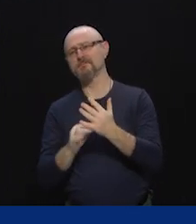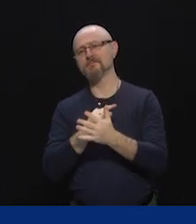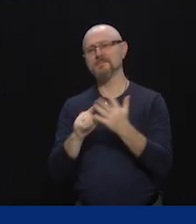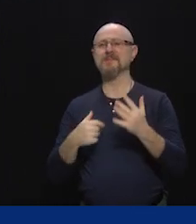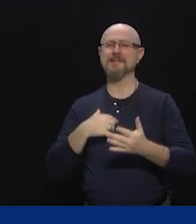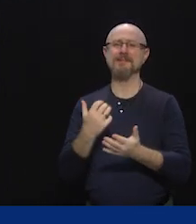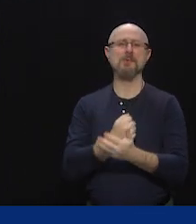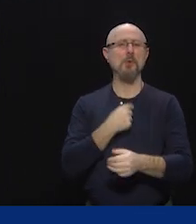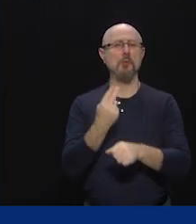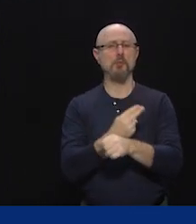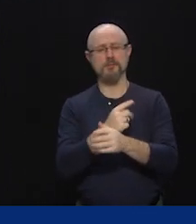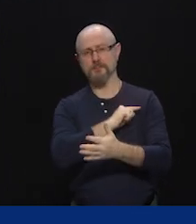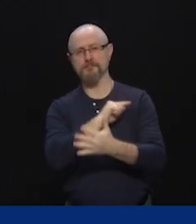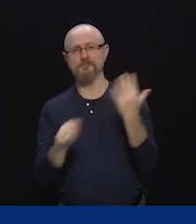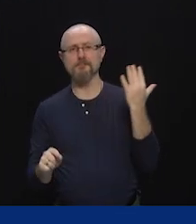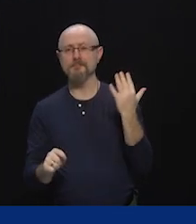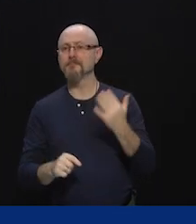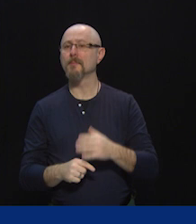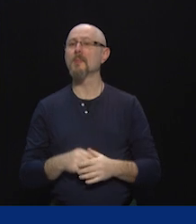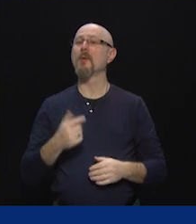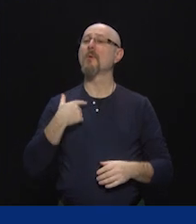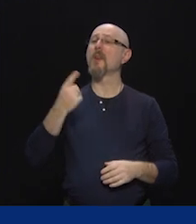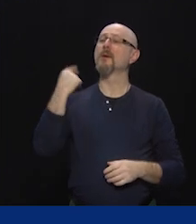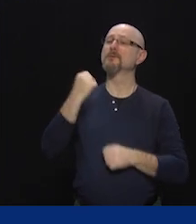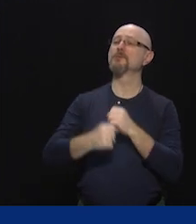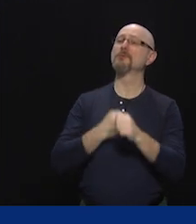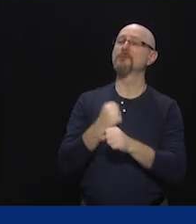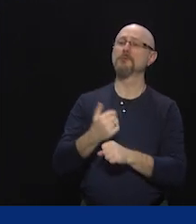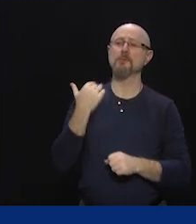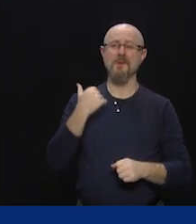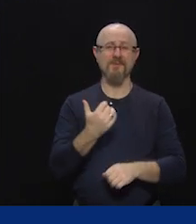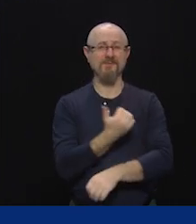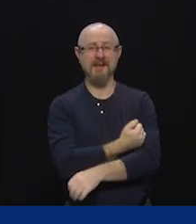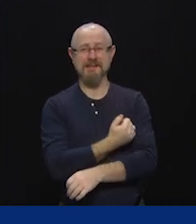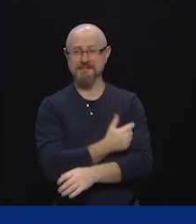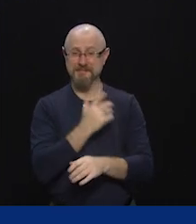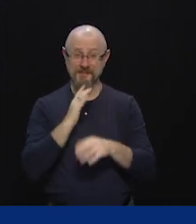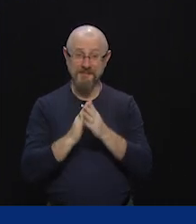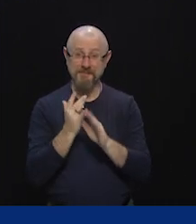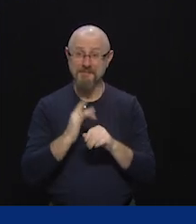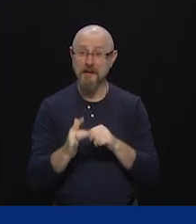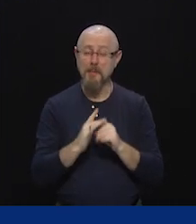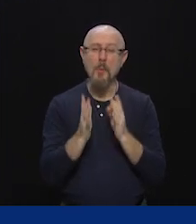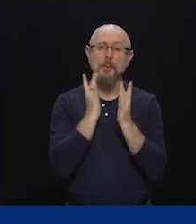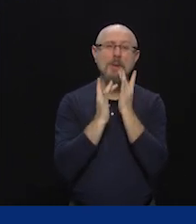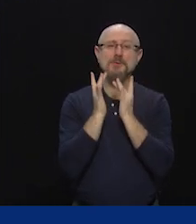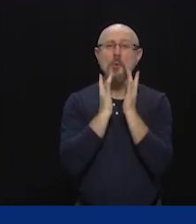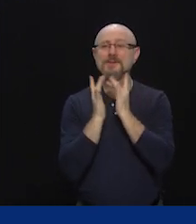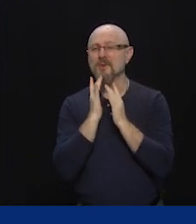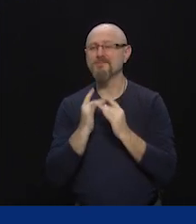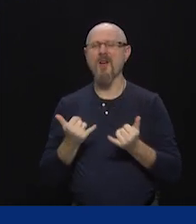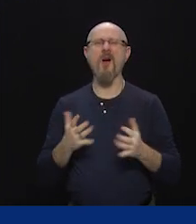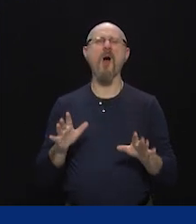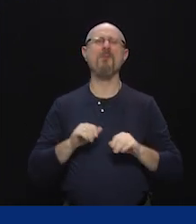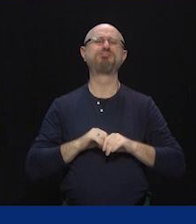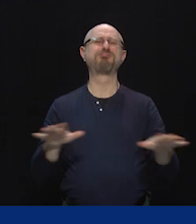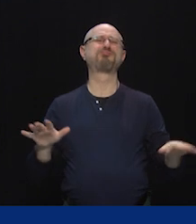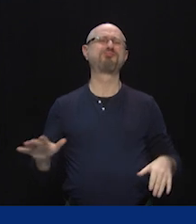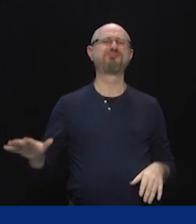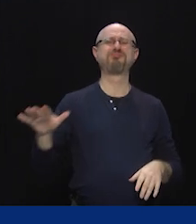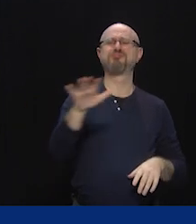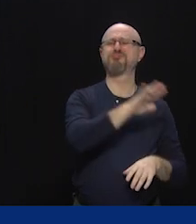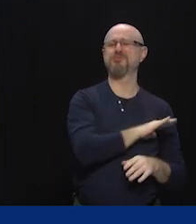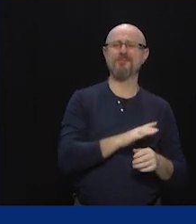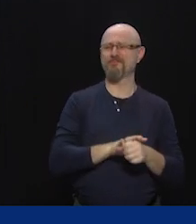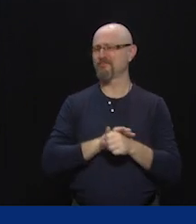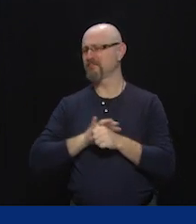last year when the very first vaccines were becoming available. Now they're widely available. Vaccines are the way we can get through our holidays safely.